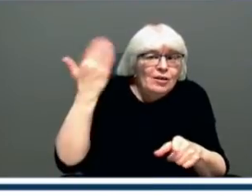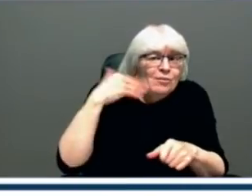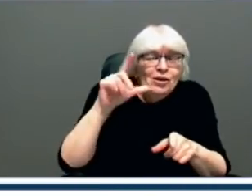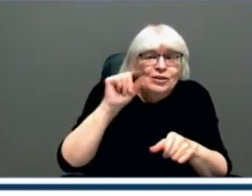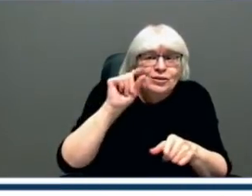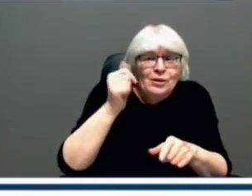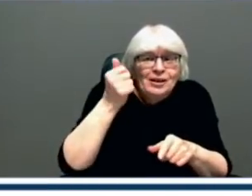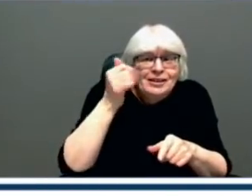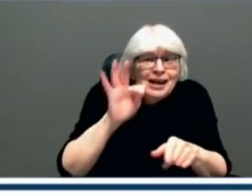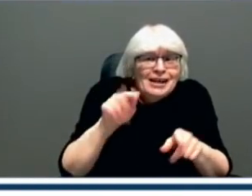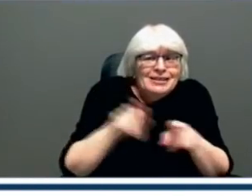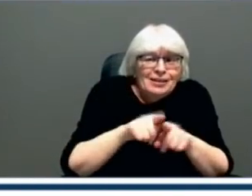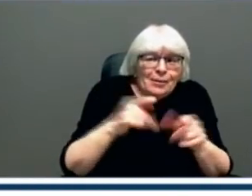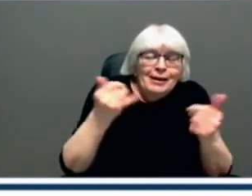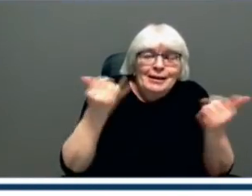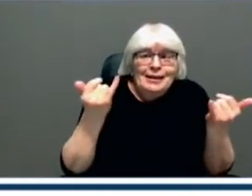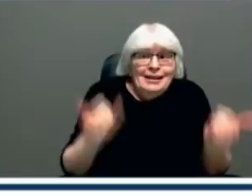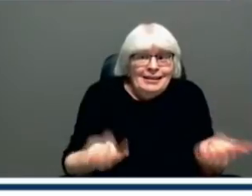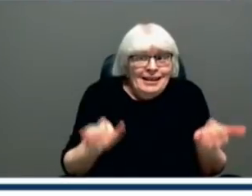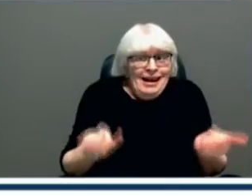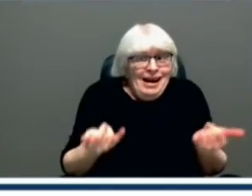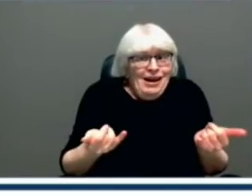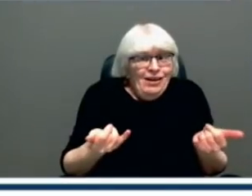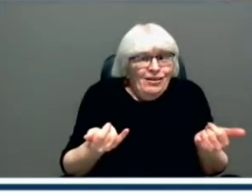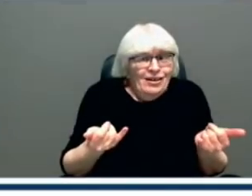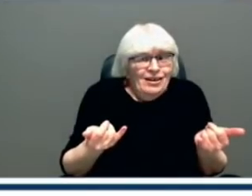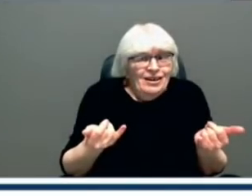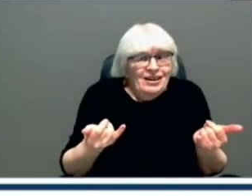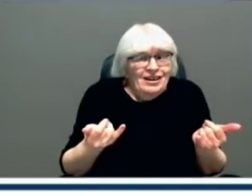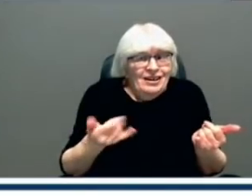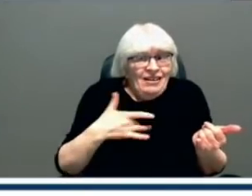due respect for respiratory viruses.